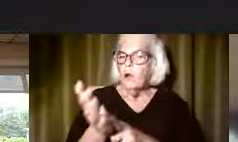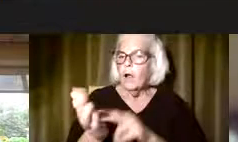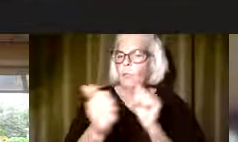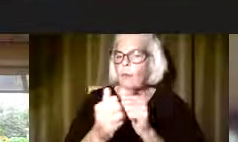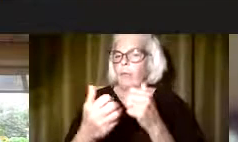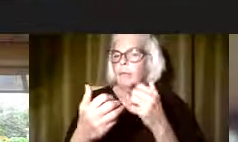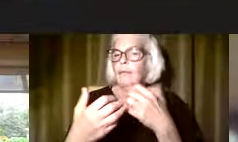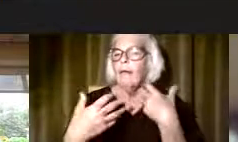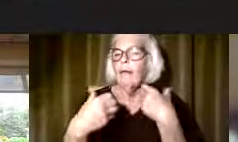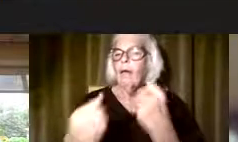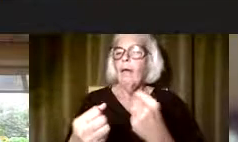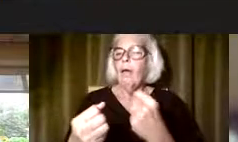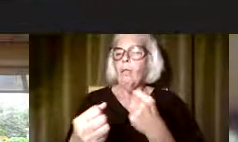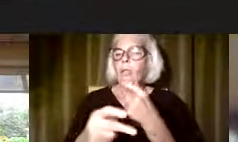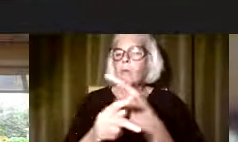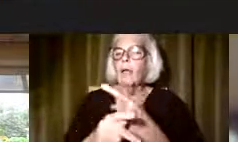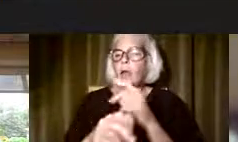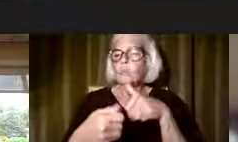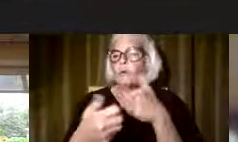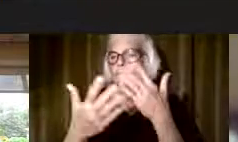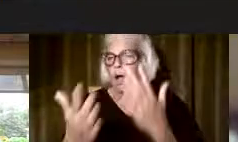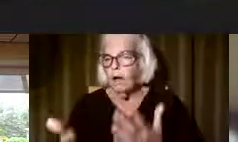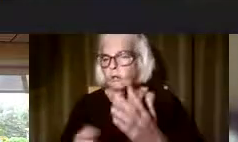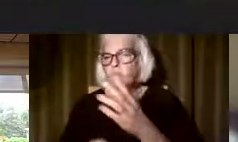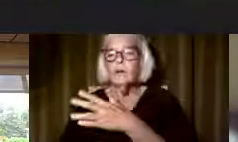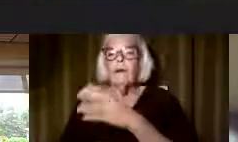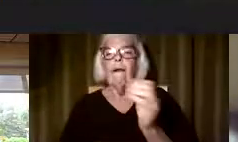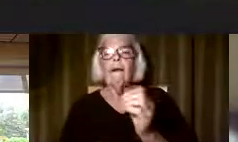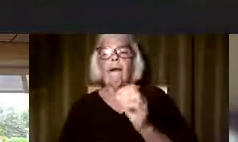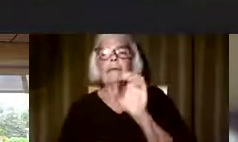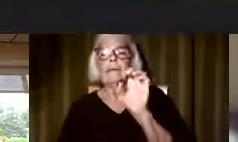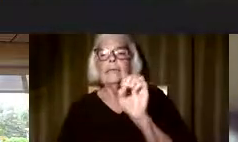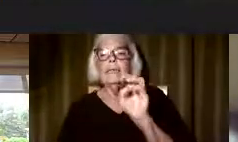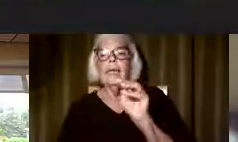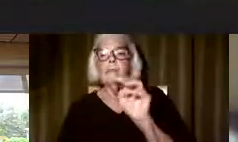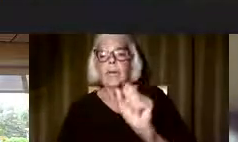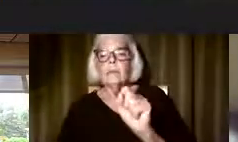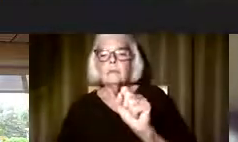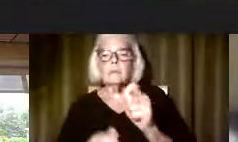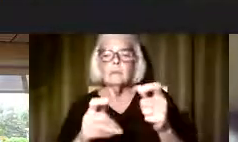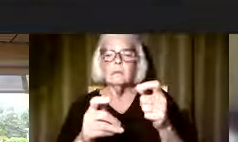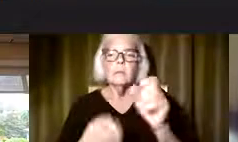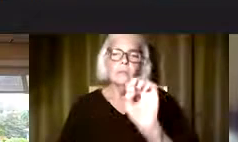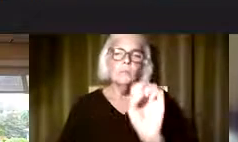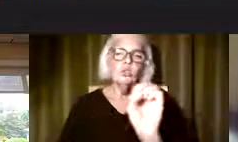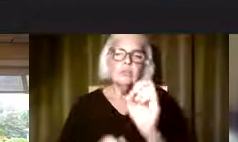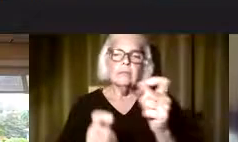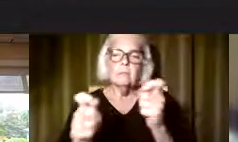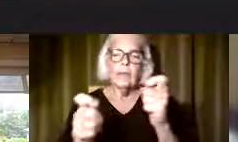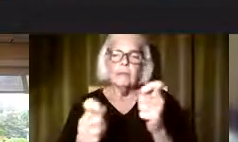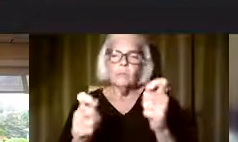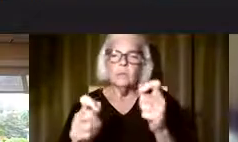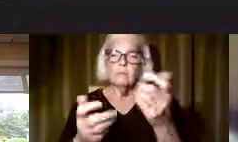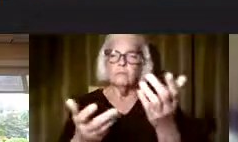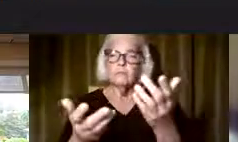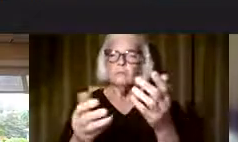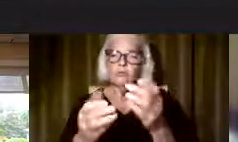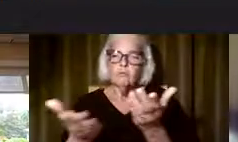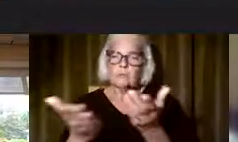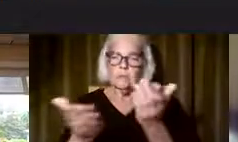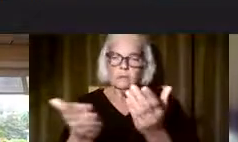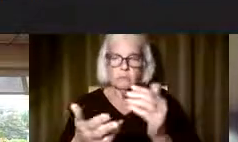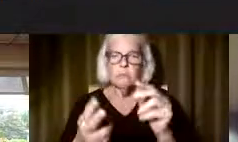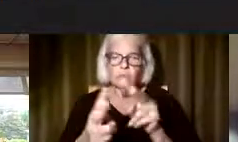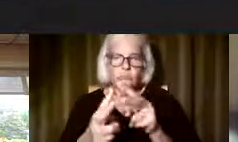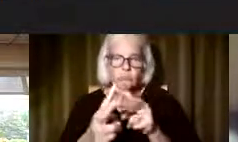services, EMS services. And so by the time we were rolling out vaccines in early 2021,